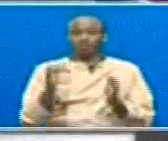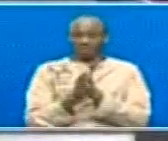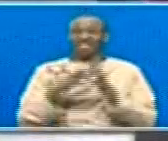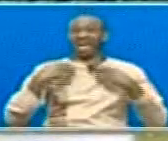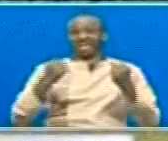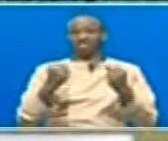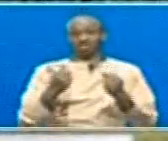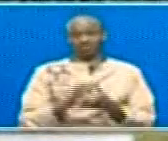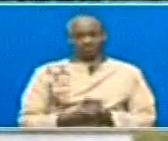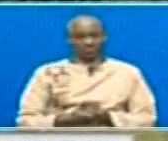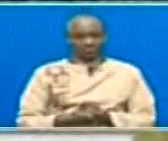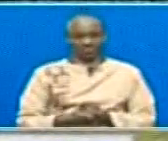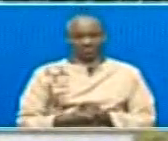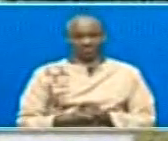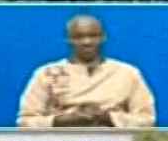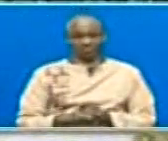courageously.